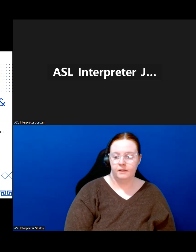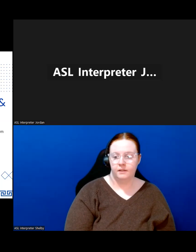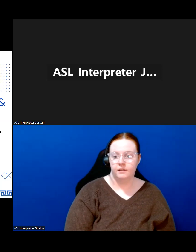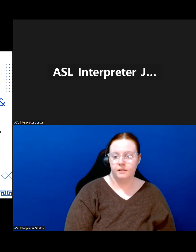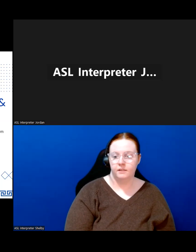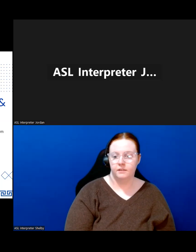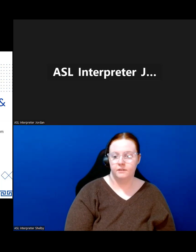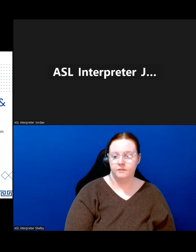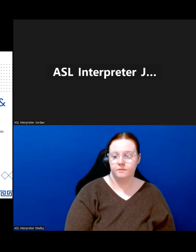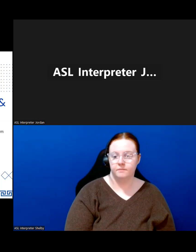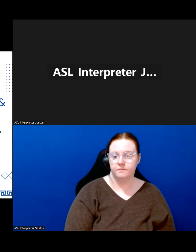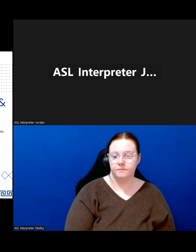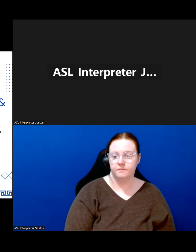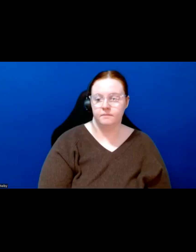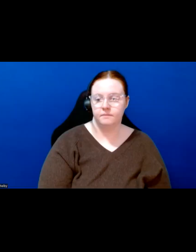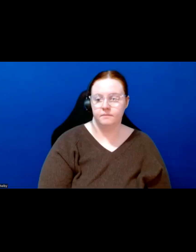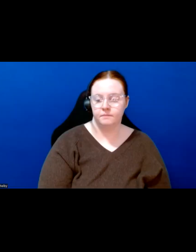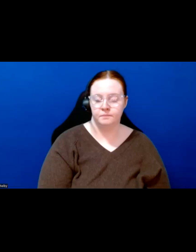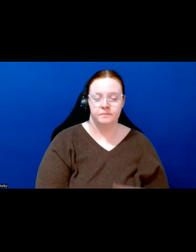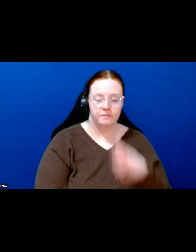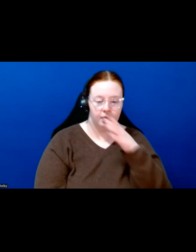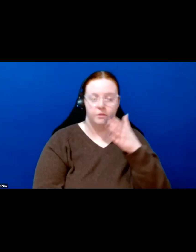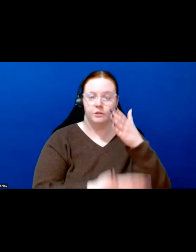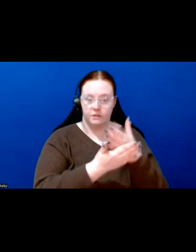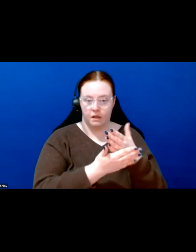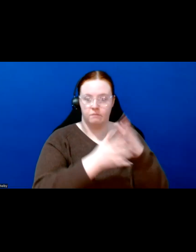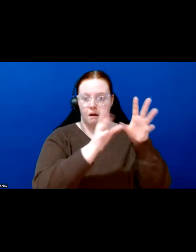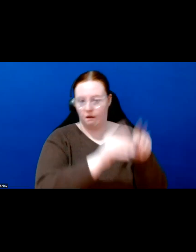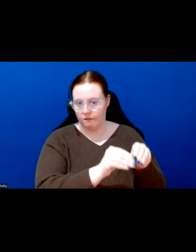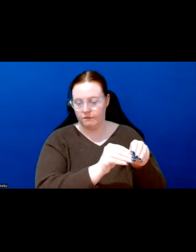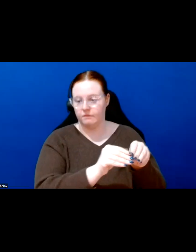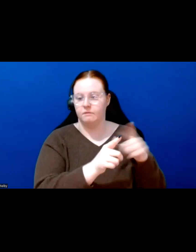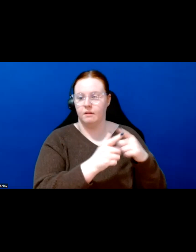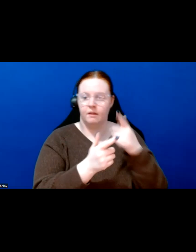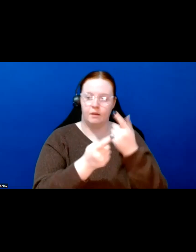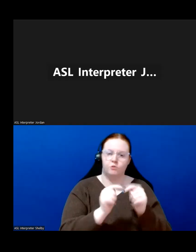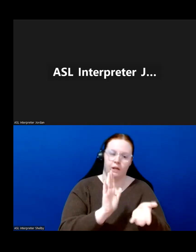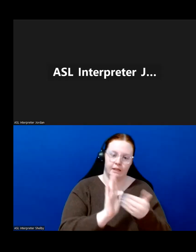Let's stop working. I'm gonna just stop sharing for a second here and try this again.